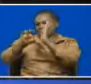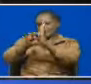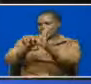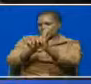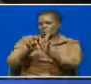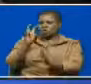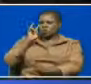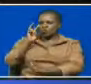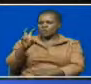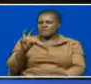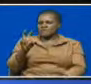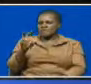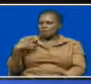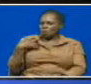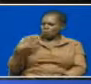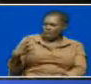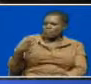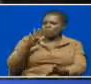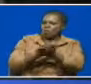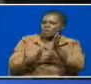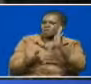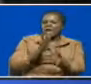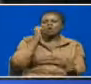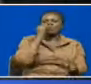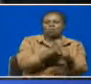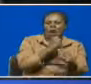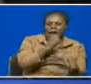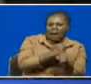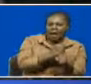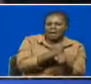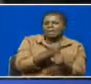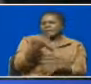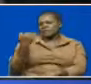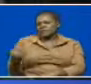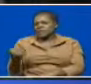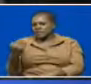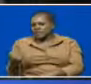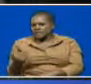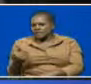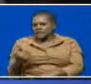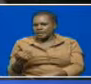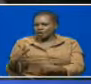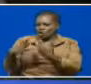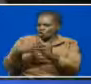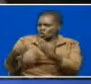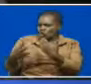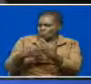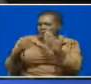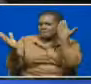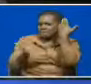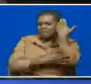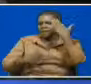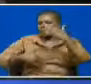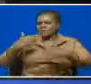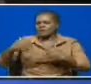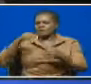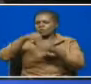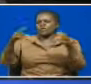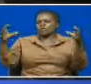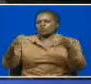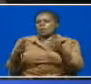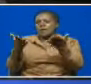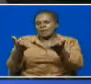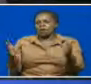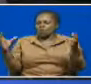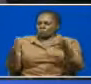we see wealth without work. So these kids actually emulate the bad role models in the community. You see, community